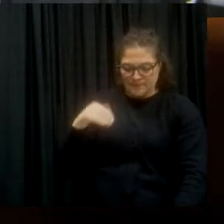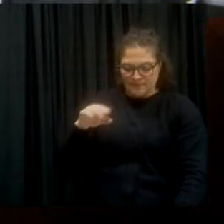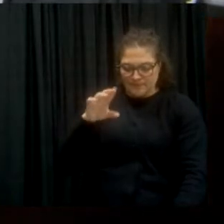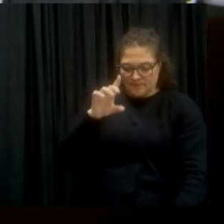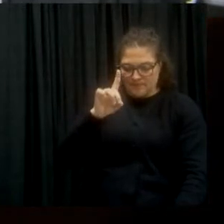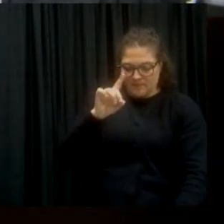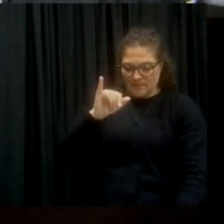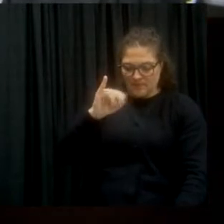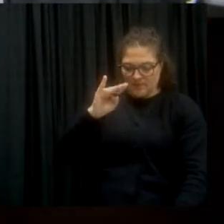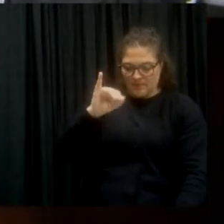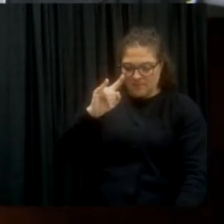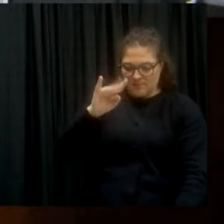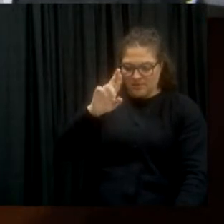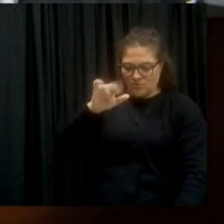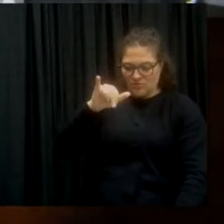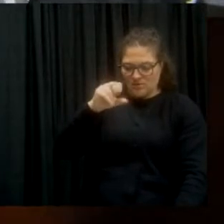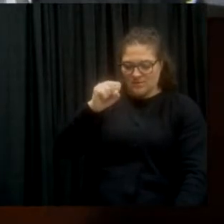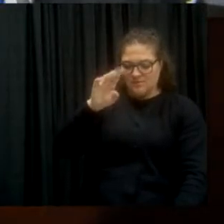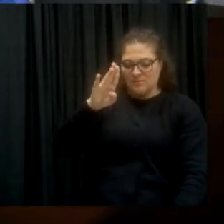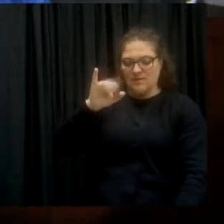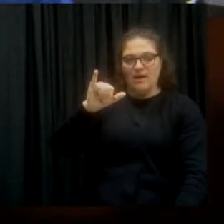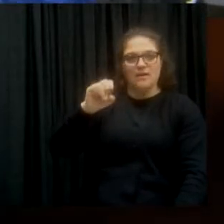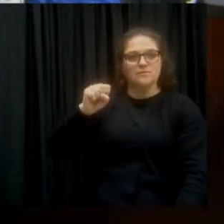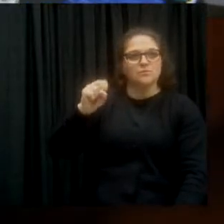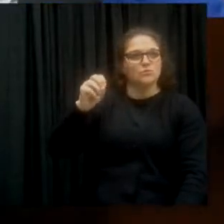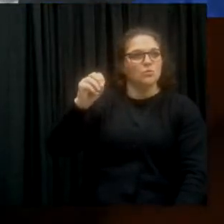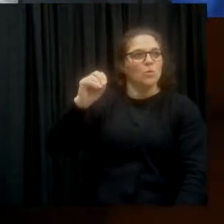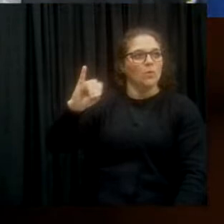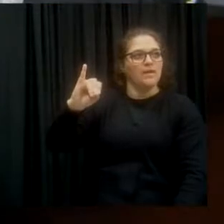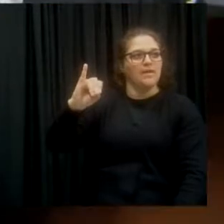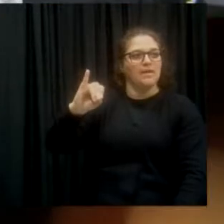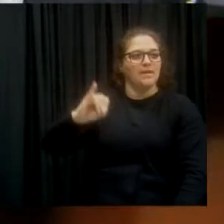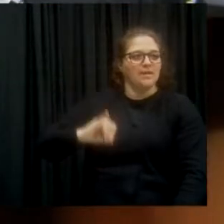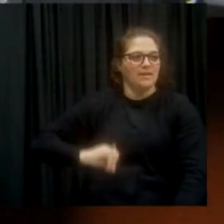Demetrius B. I. Soy.